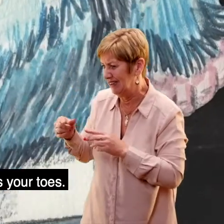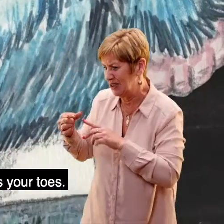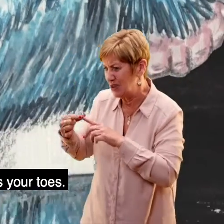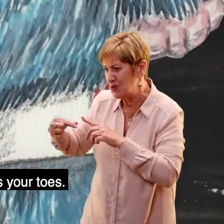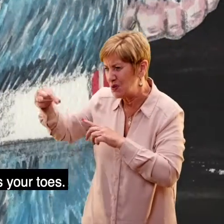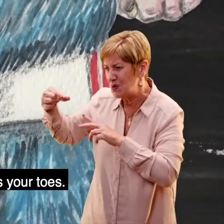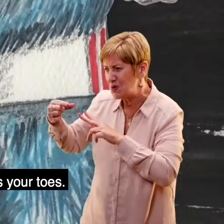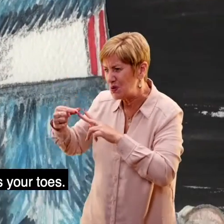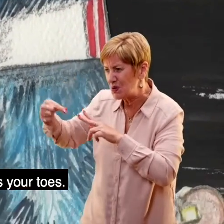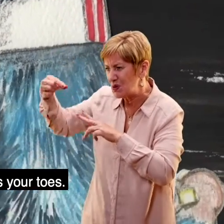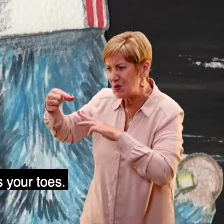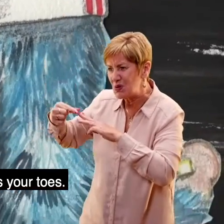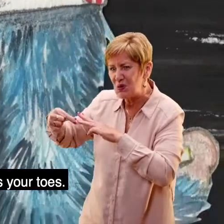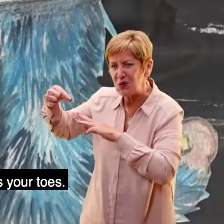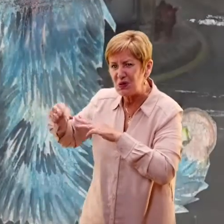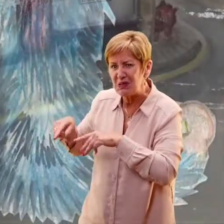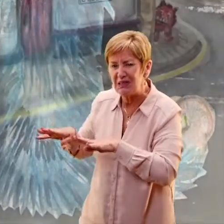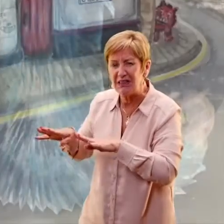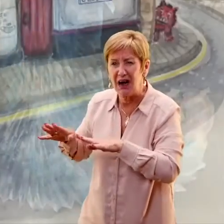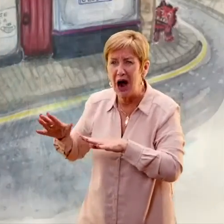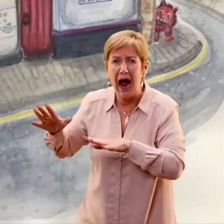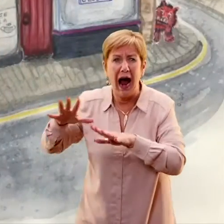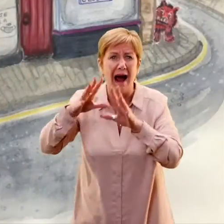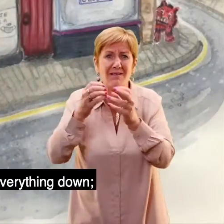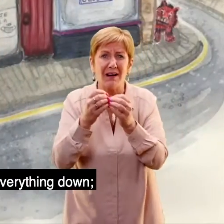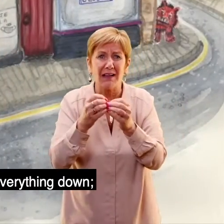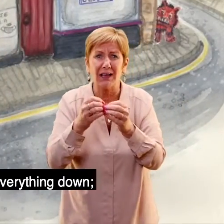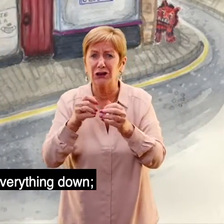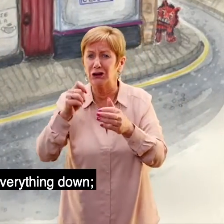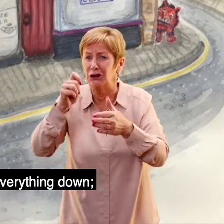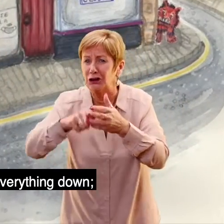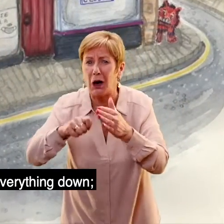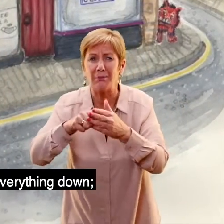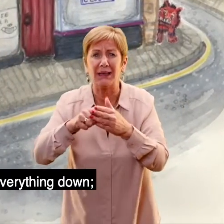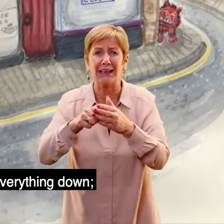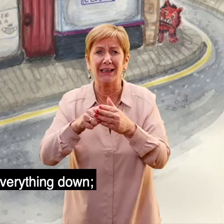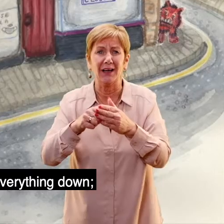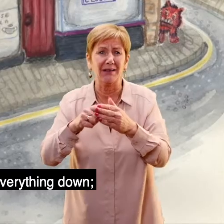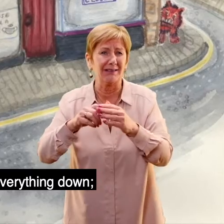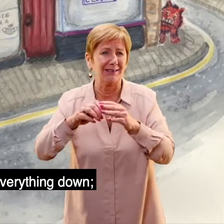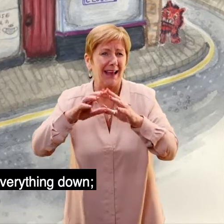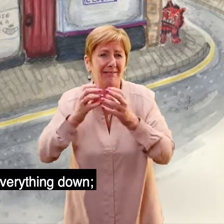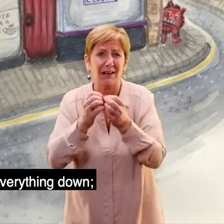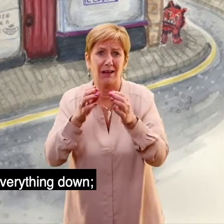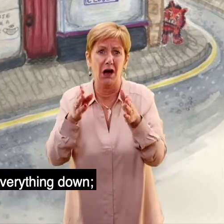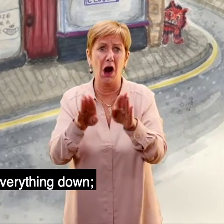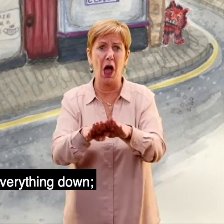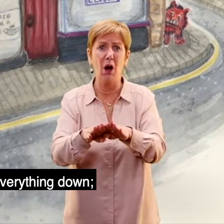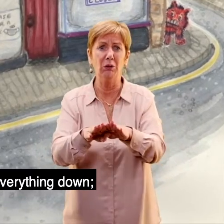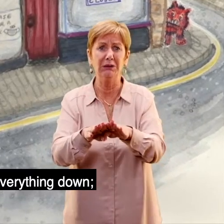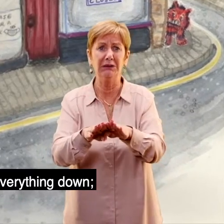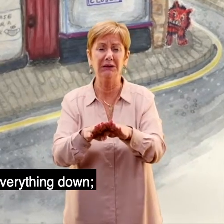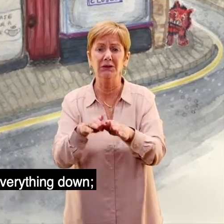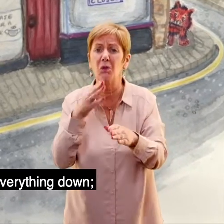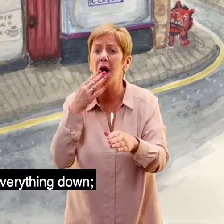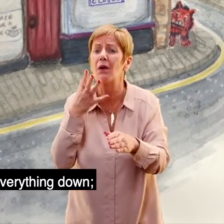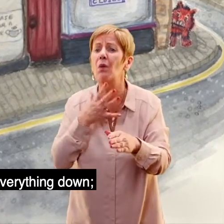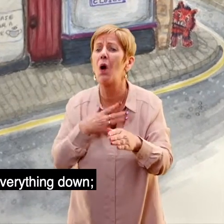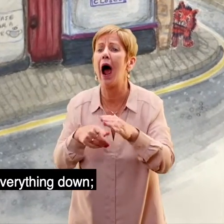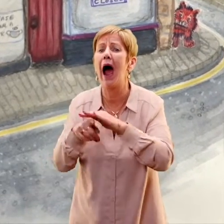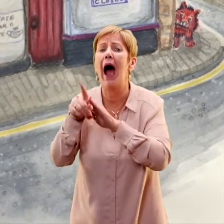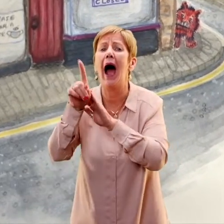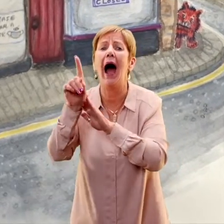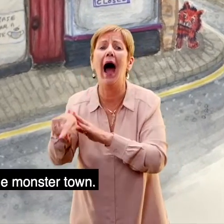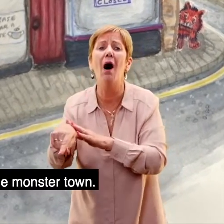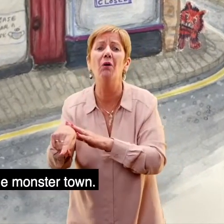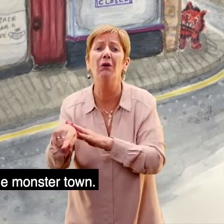your toes. So the Monster Committee closed everything down.